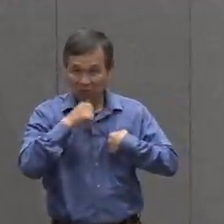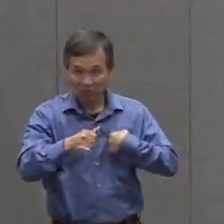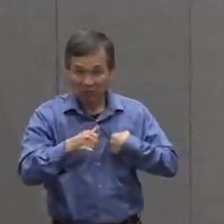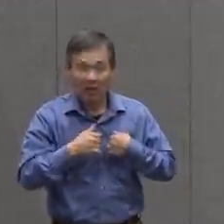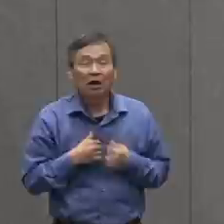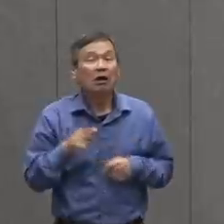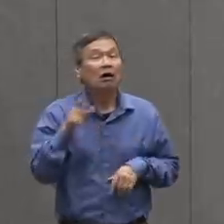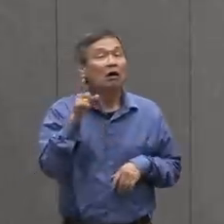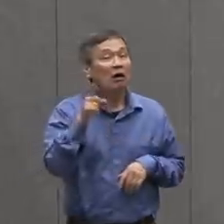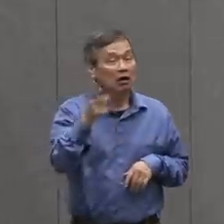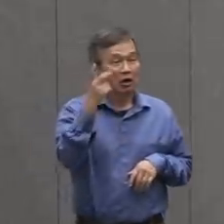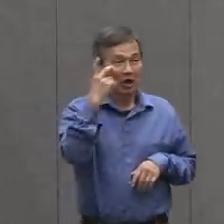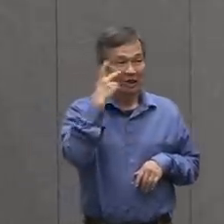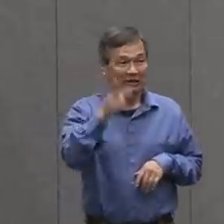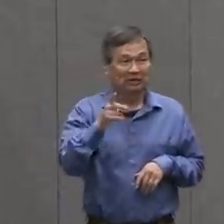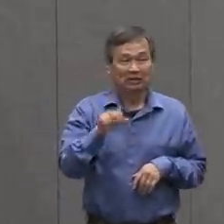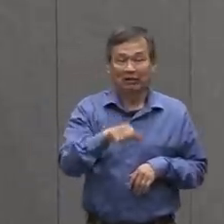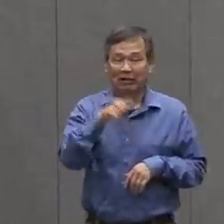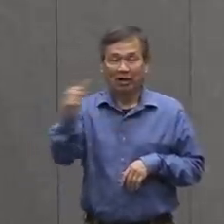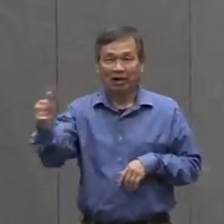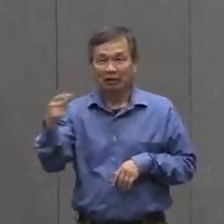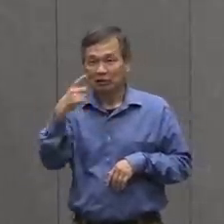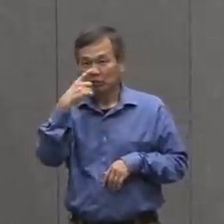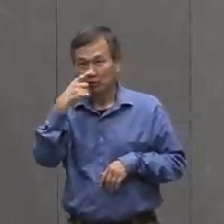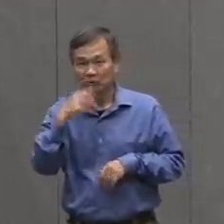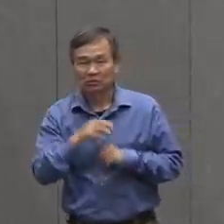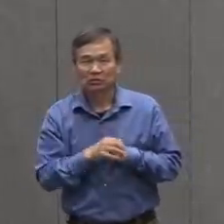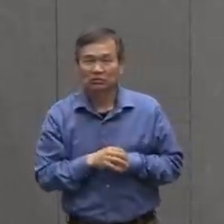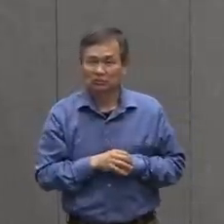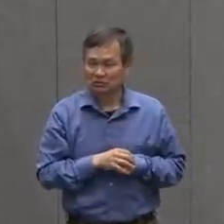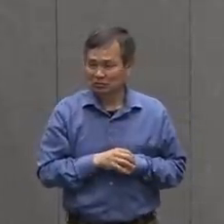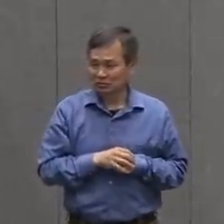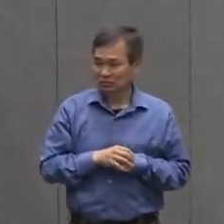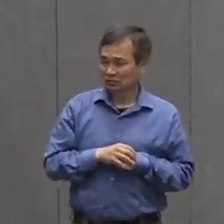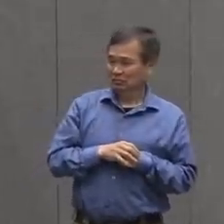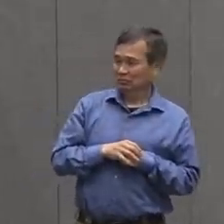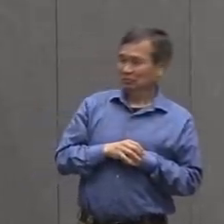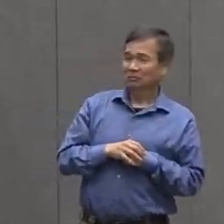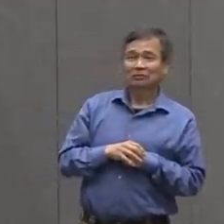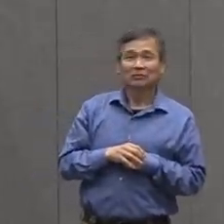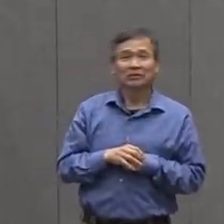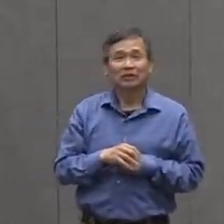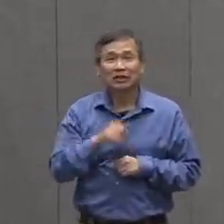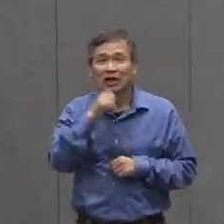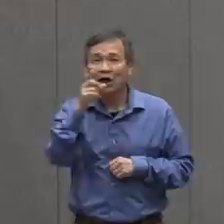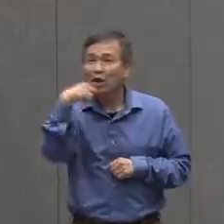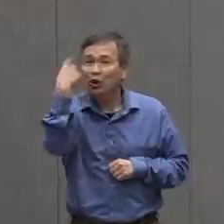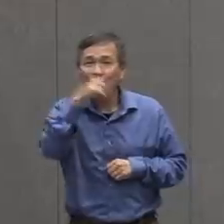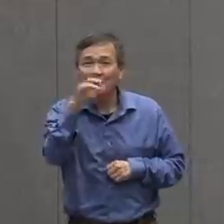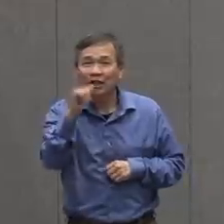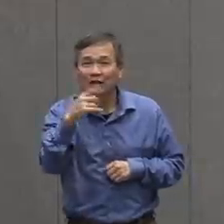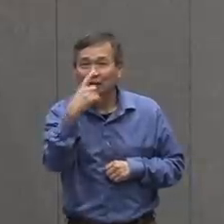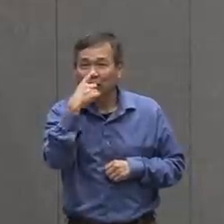And this nose over here doesn't even look like a nose.